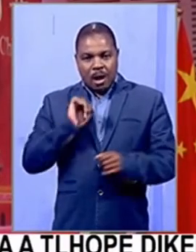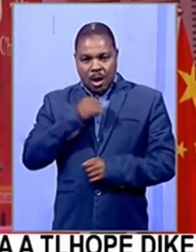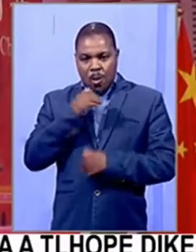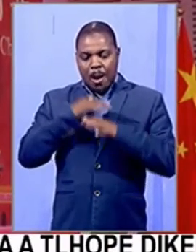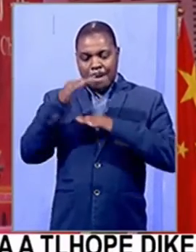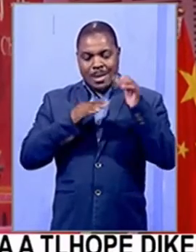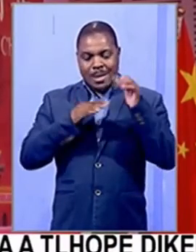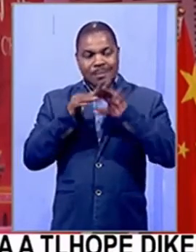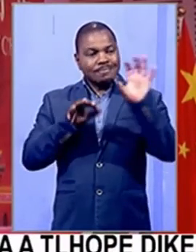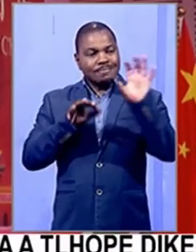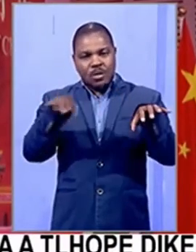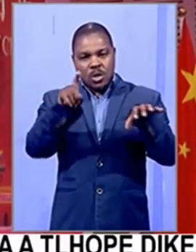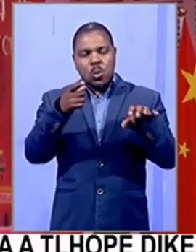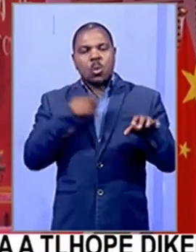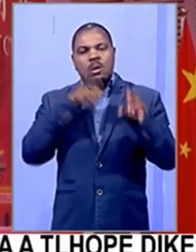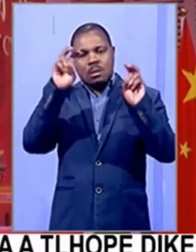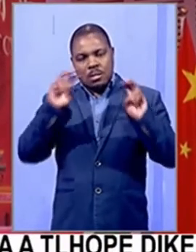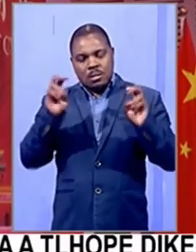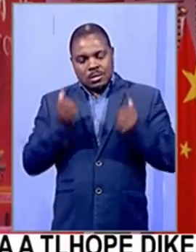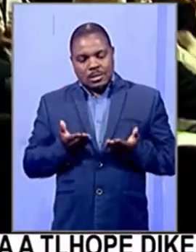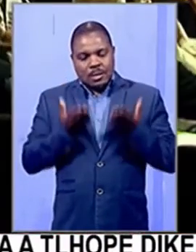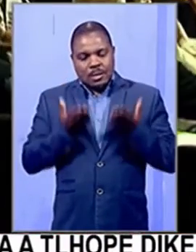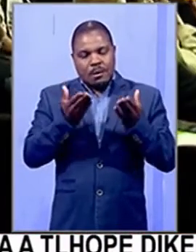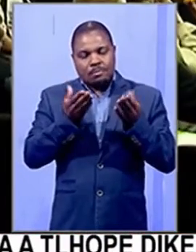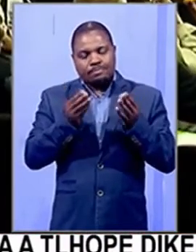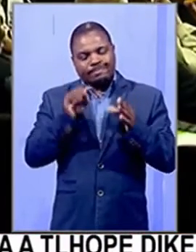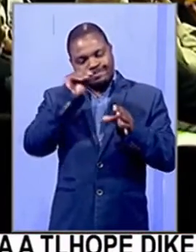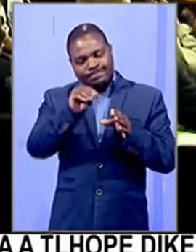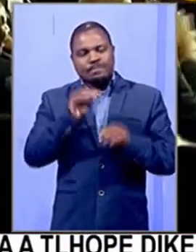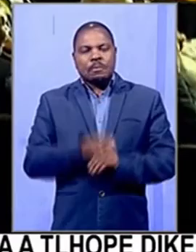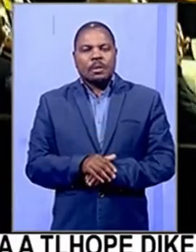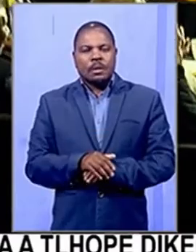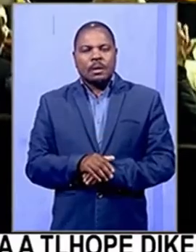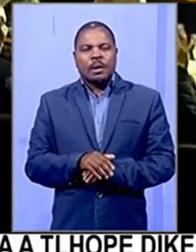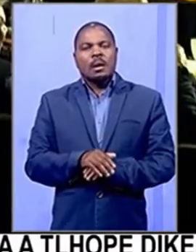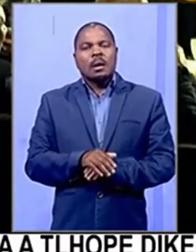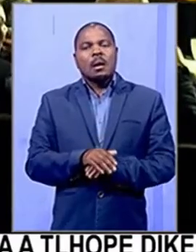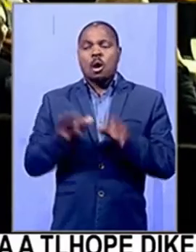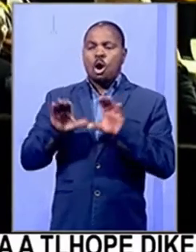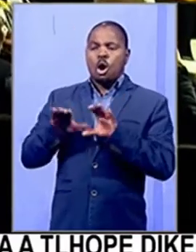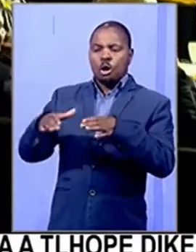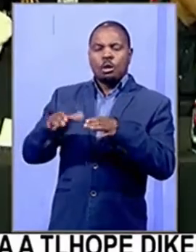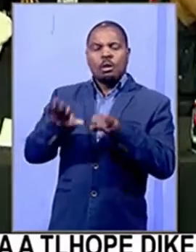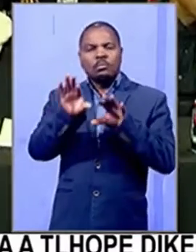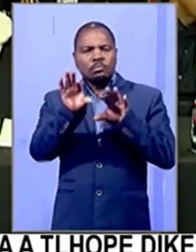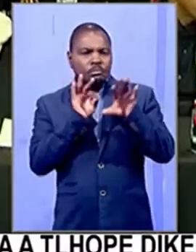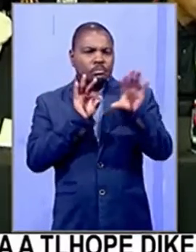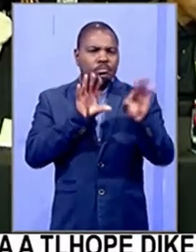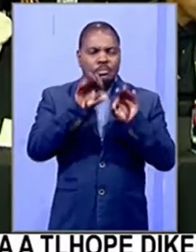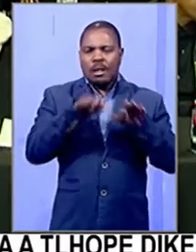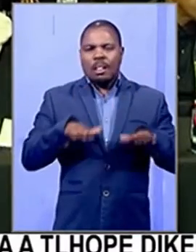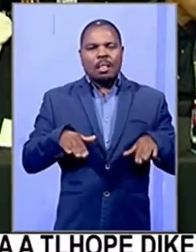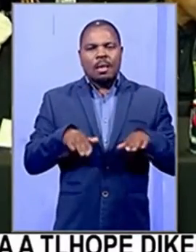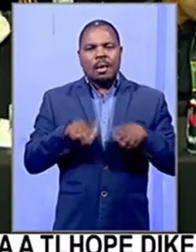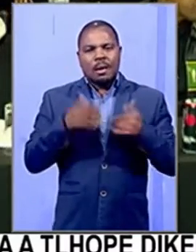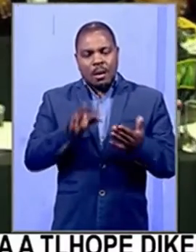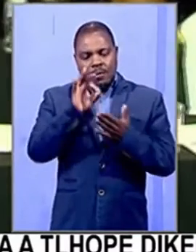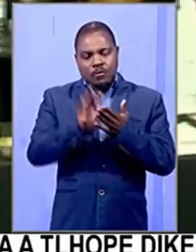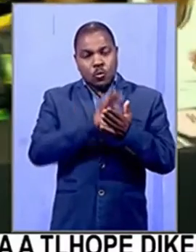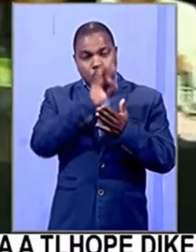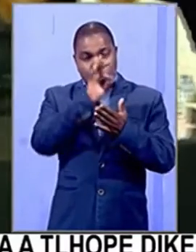building uninterrupted power supplies. Mokgatlho ga ise o nne le tšhono ya go tlhopa bontlhopheng mme paka ya ditlhopho